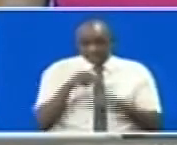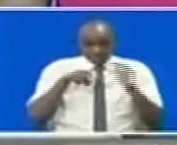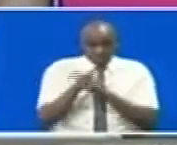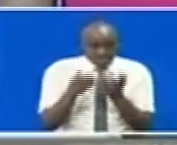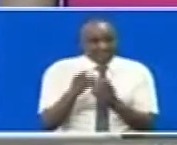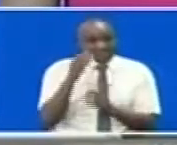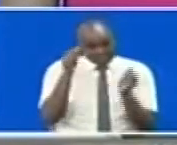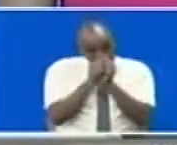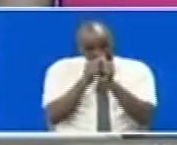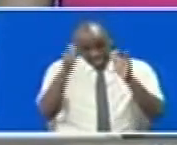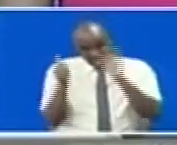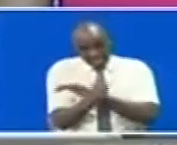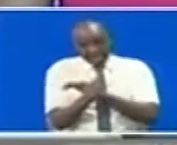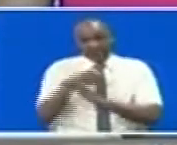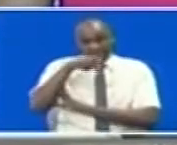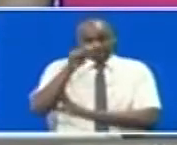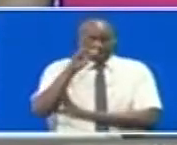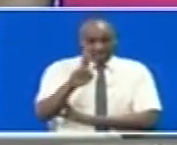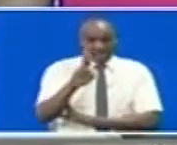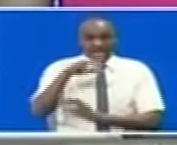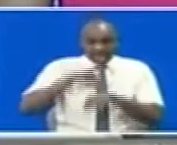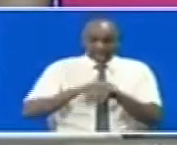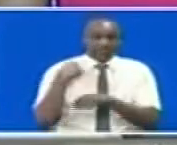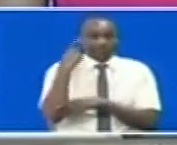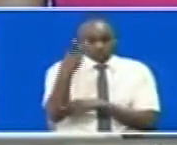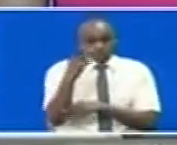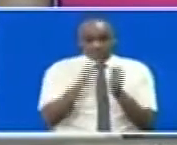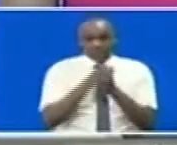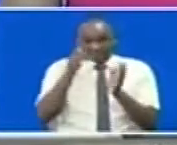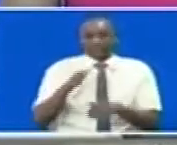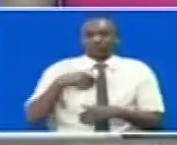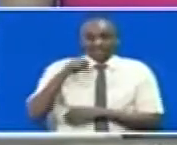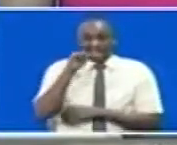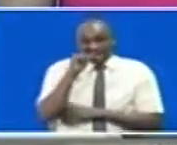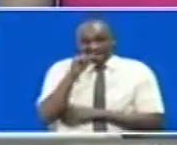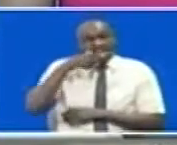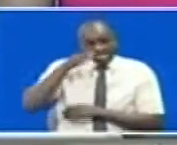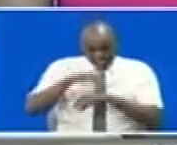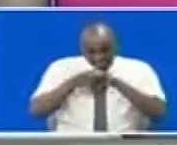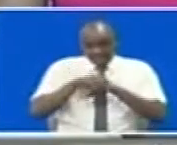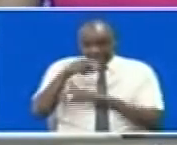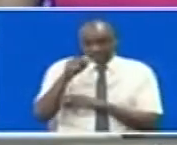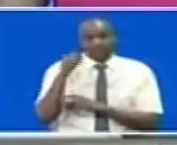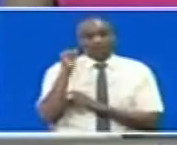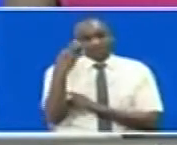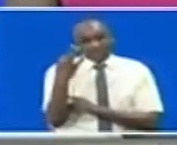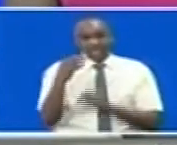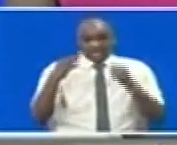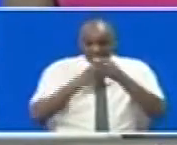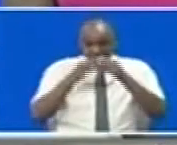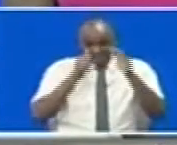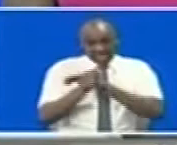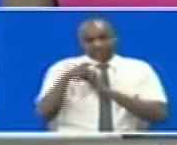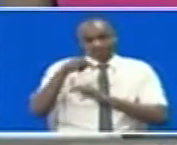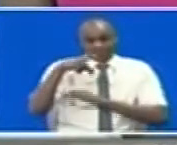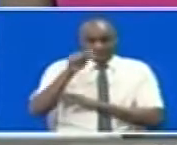under par 134 to bag second place, while Englishman Tom Murray came third with a score of 8 under par